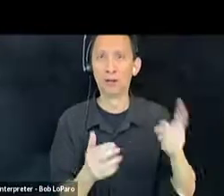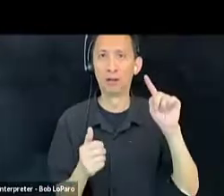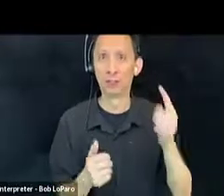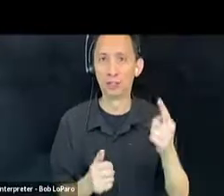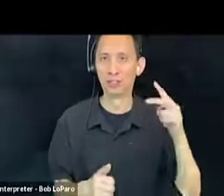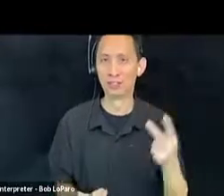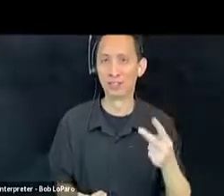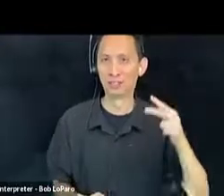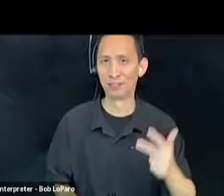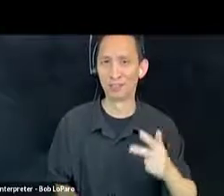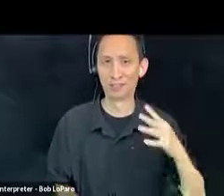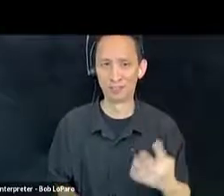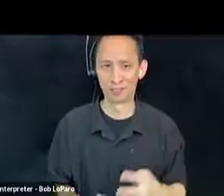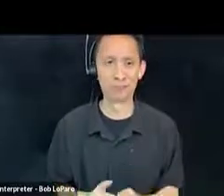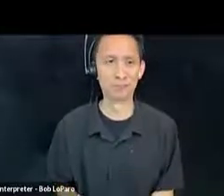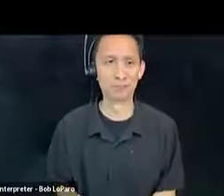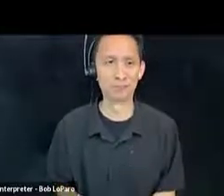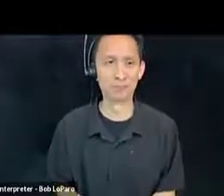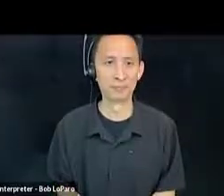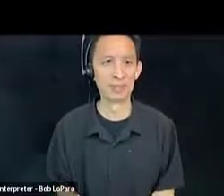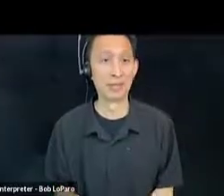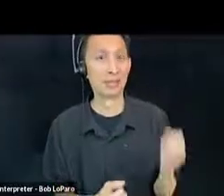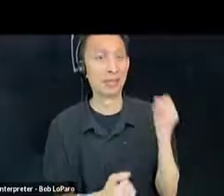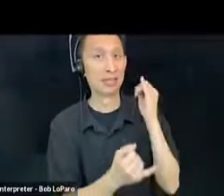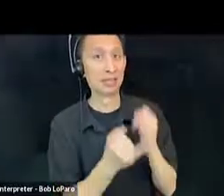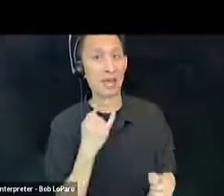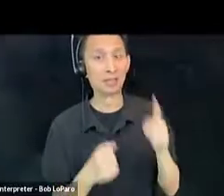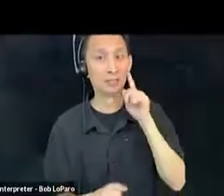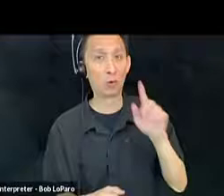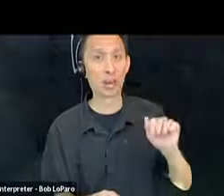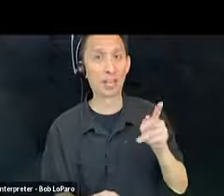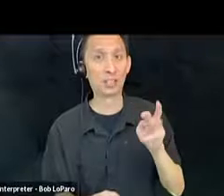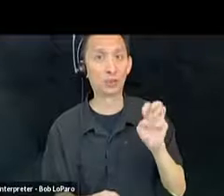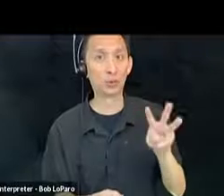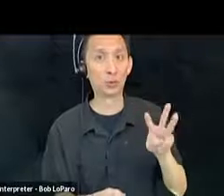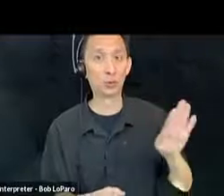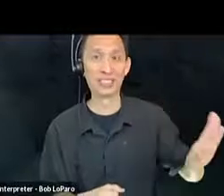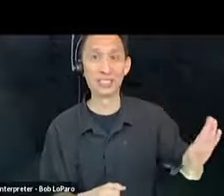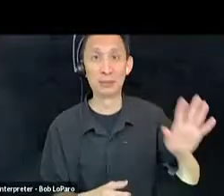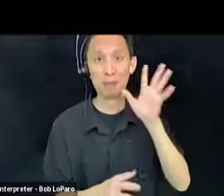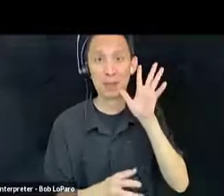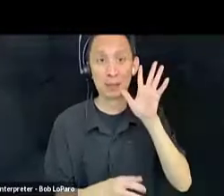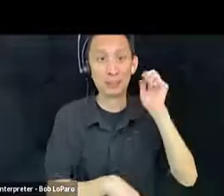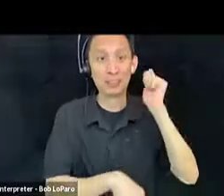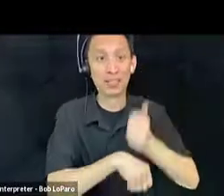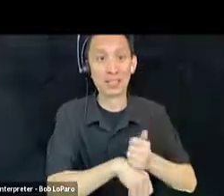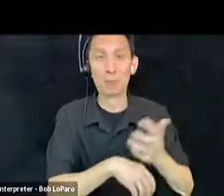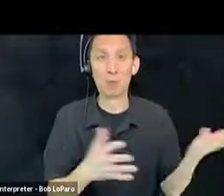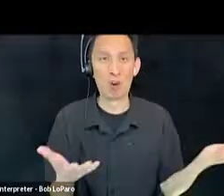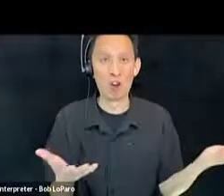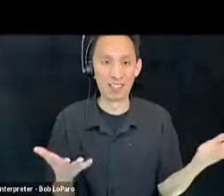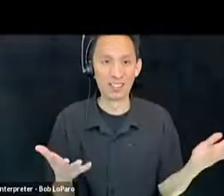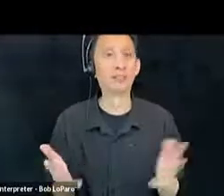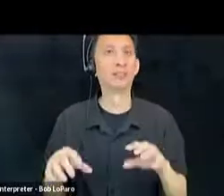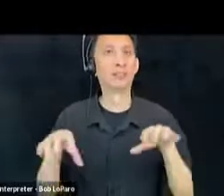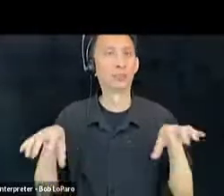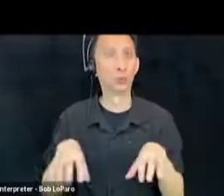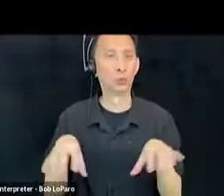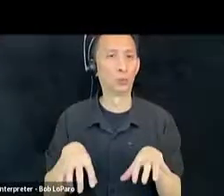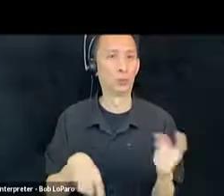And this is the last one for Andrew. And this is something that his mom did. He again, really likes structure. Um,